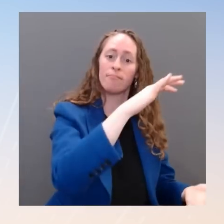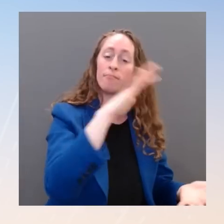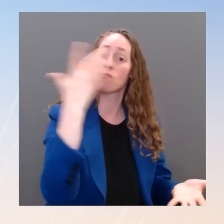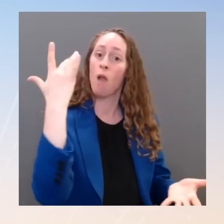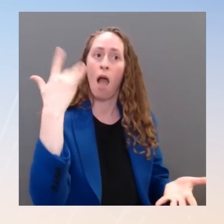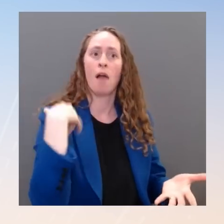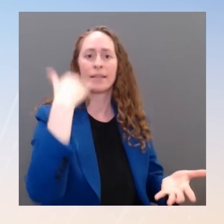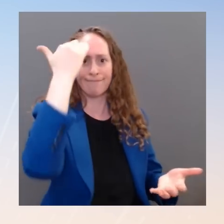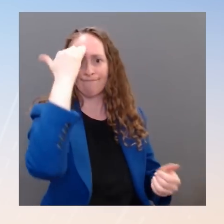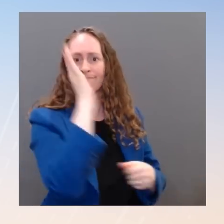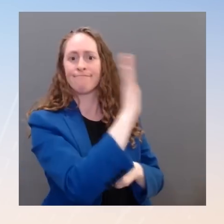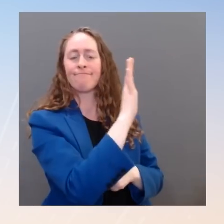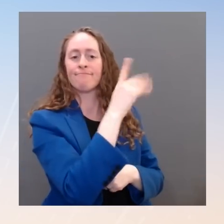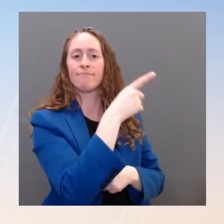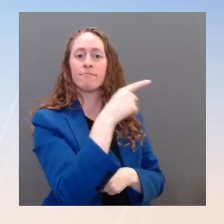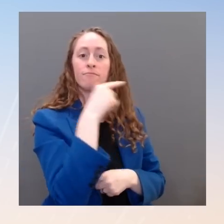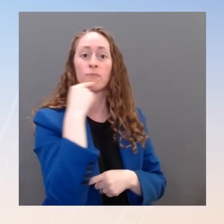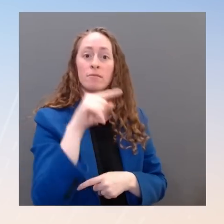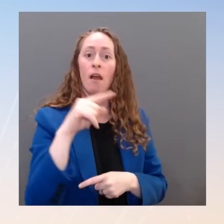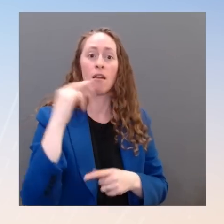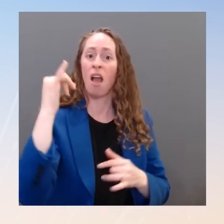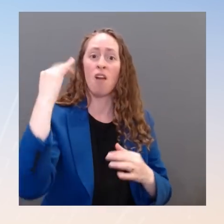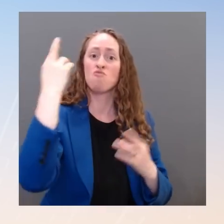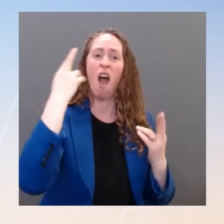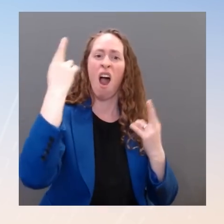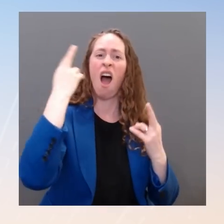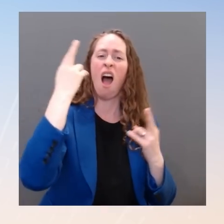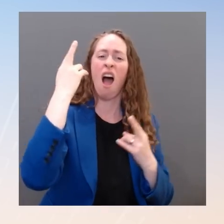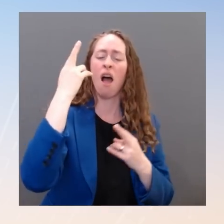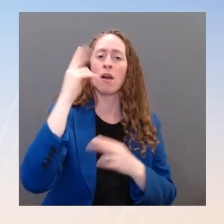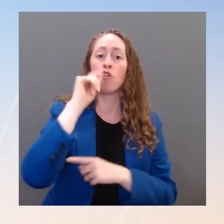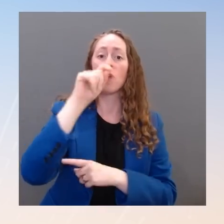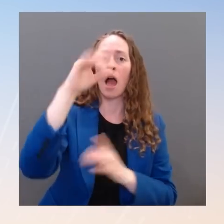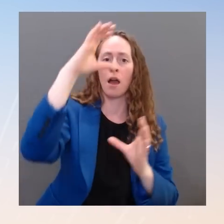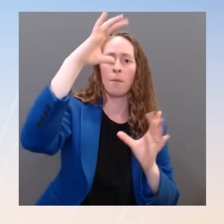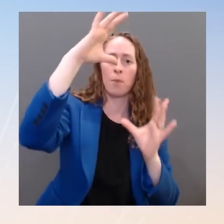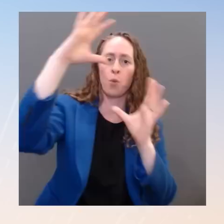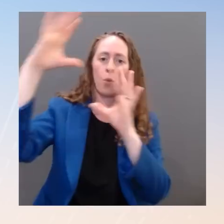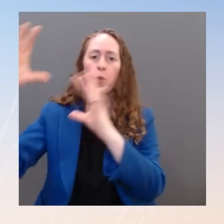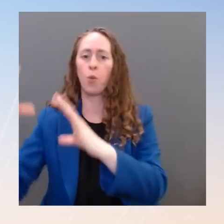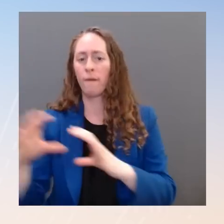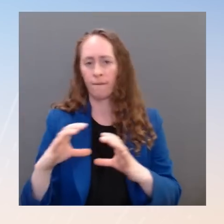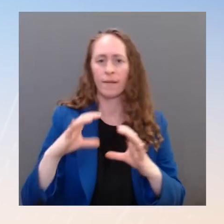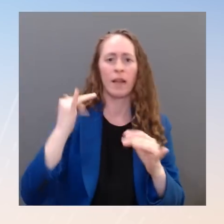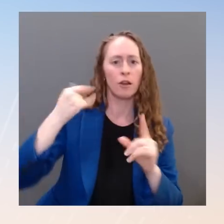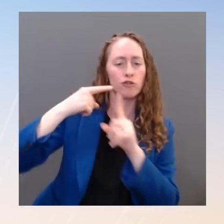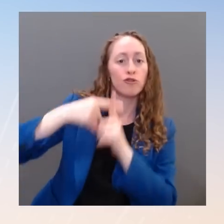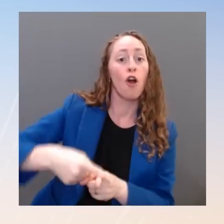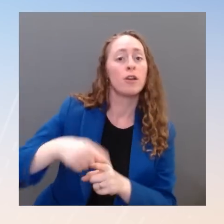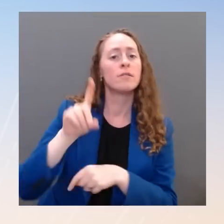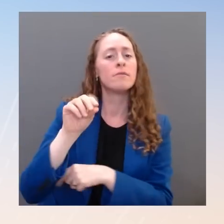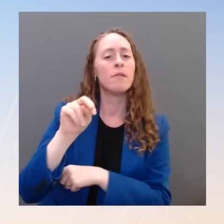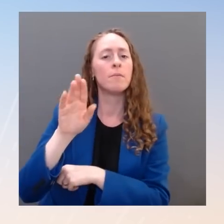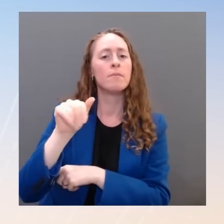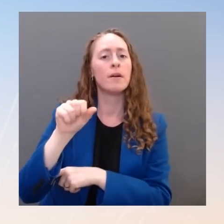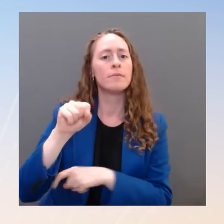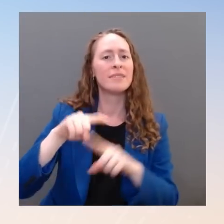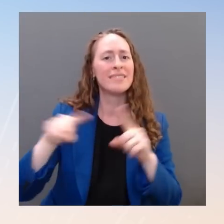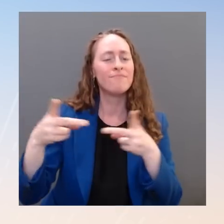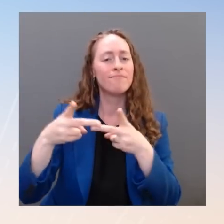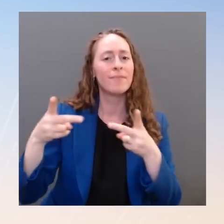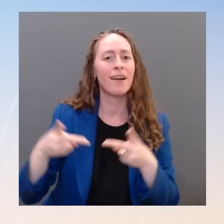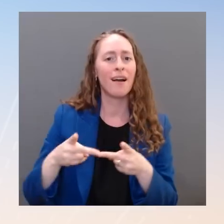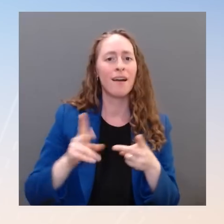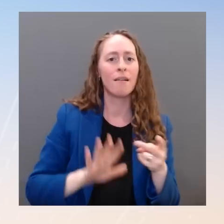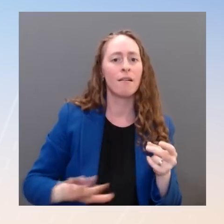changing their strategic approach to focus on the Donbass, they would need that on the front end. So it doesn't mean that it will be exactly the same pace in every